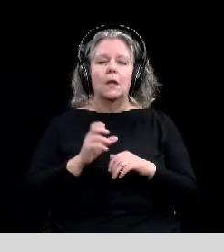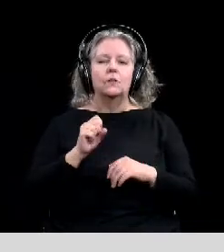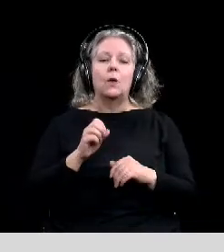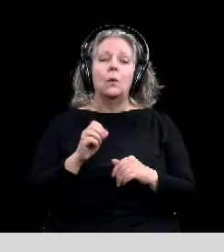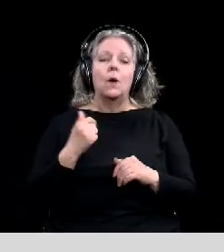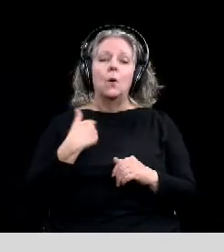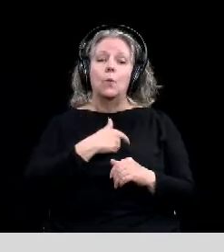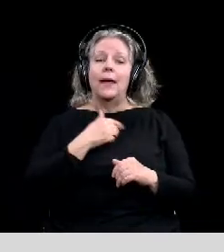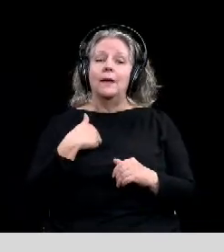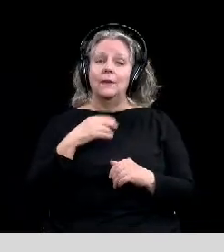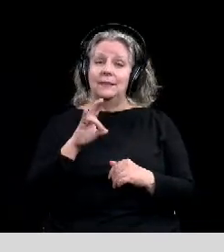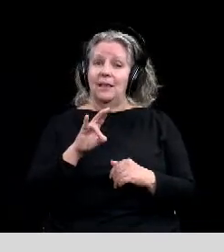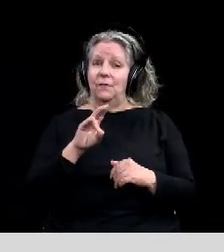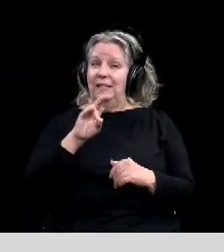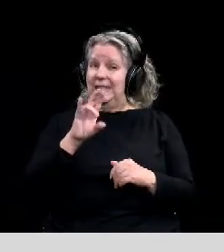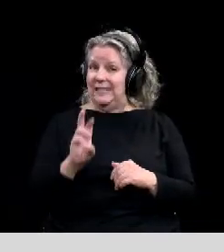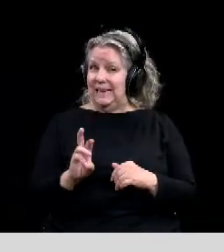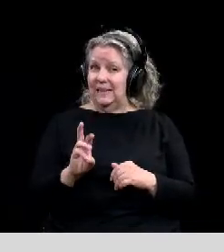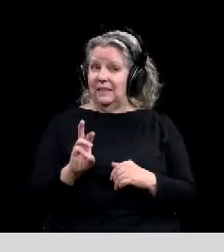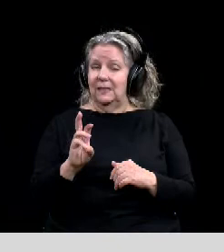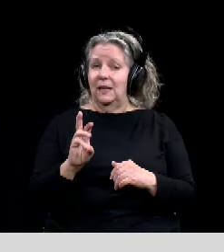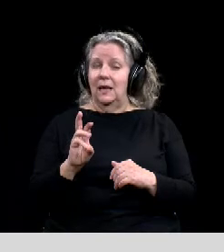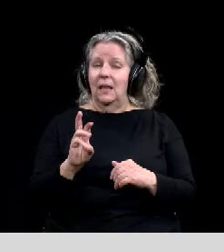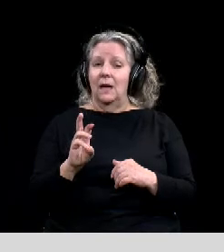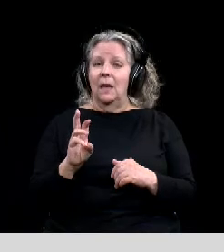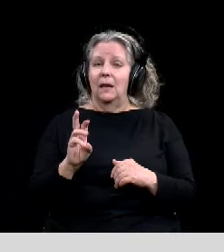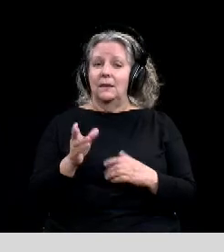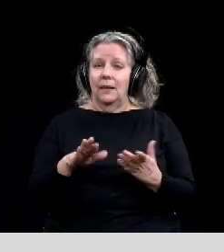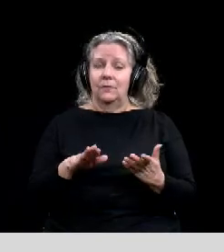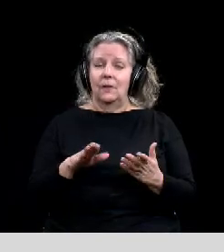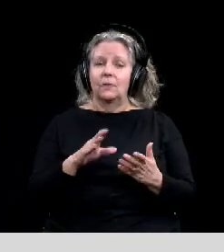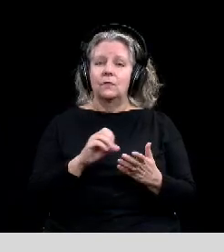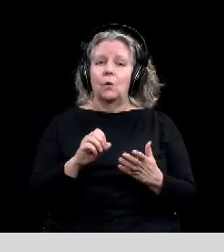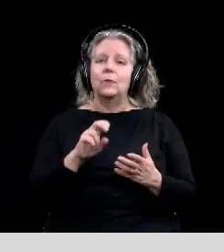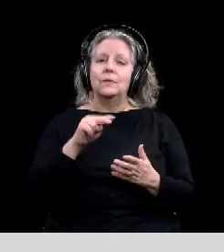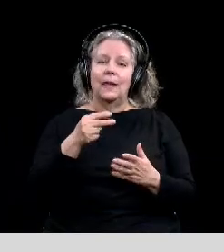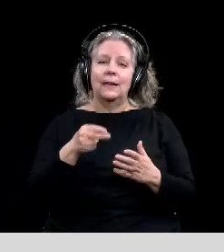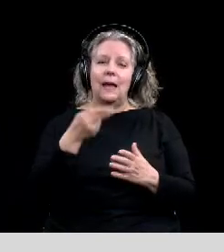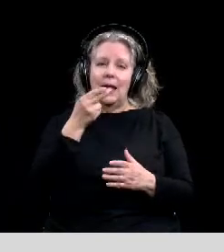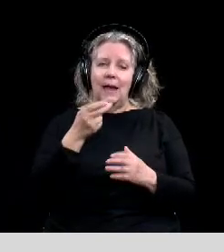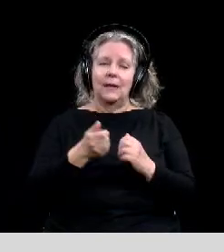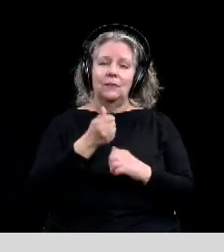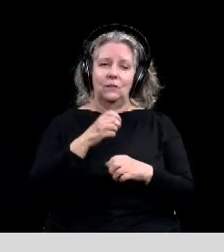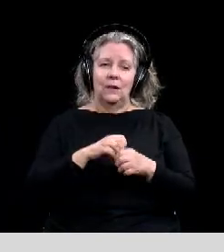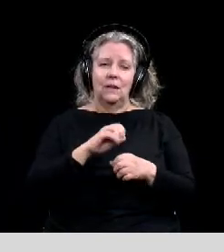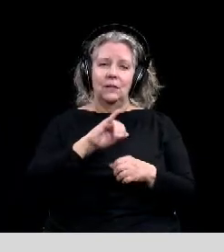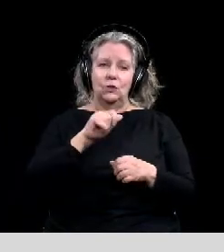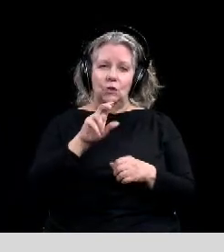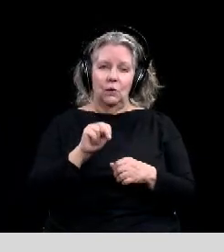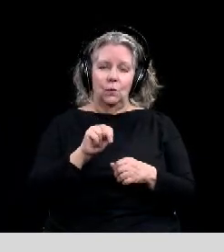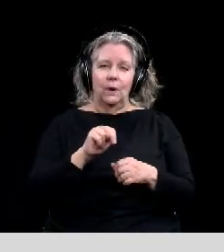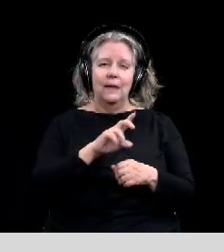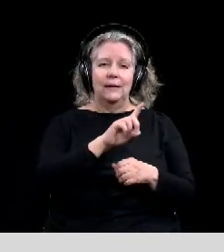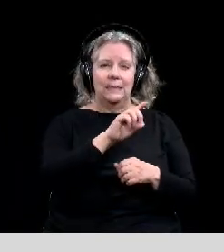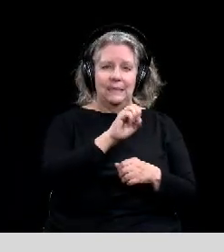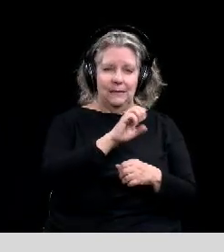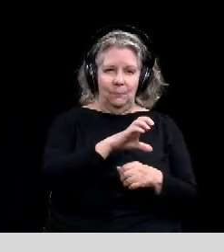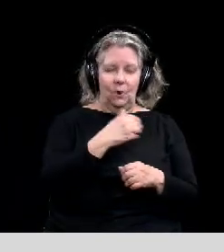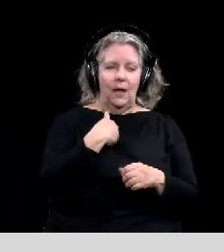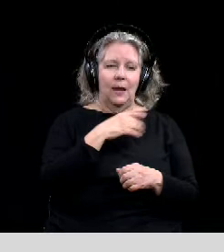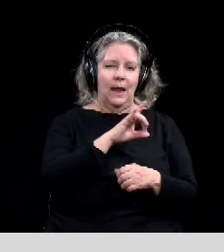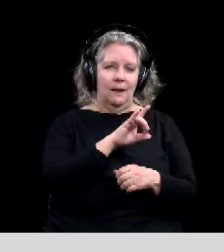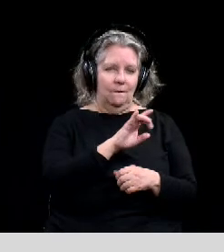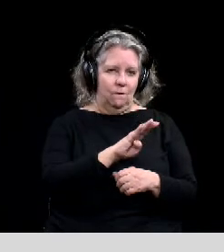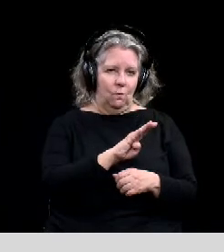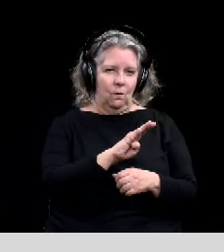fatality count in January, with December being 84. We do